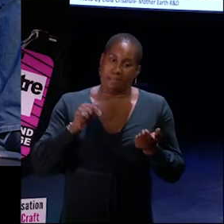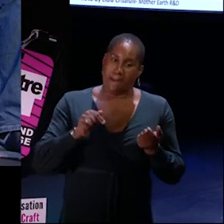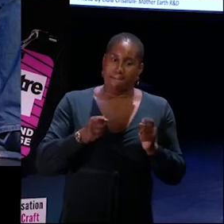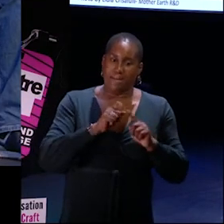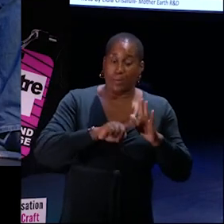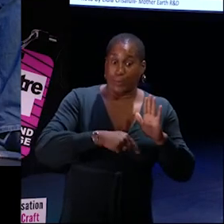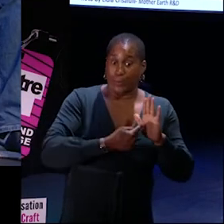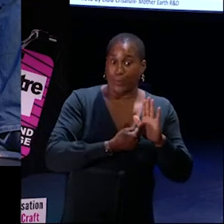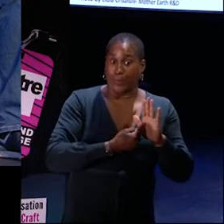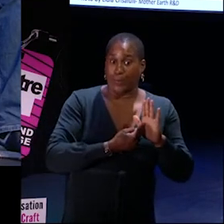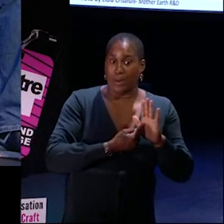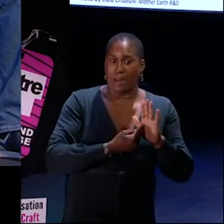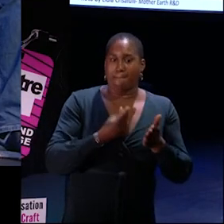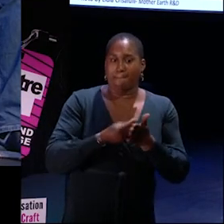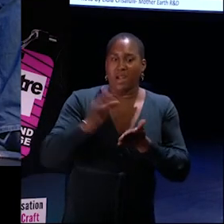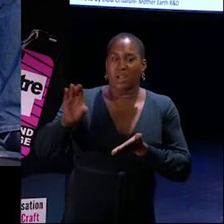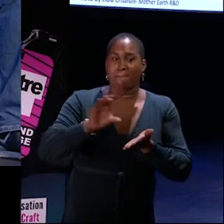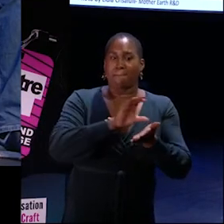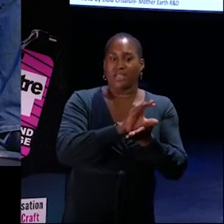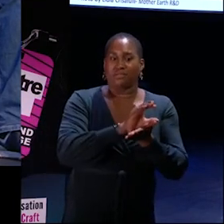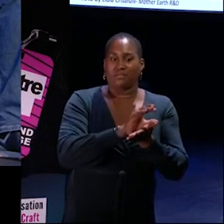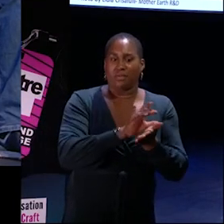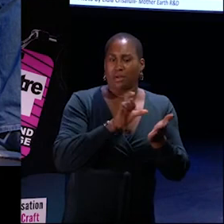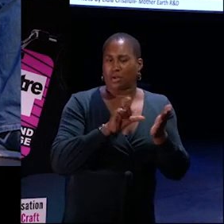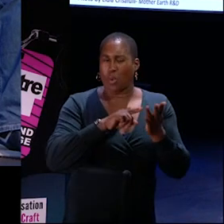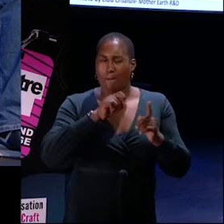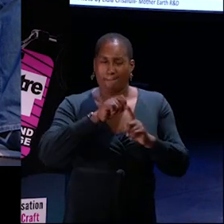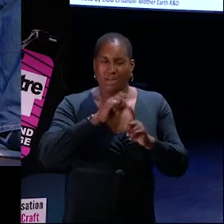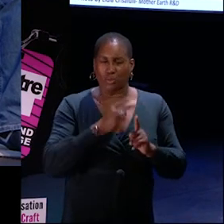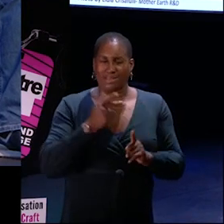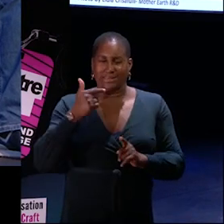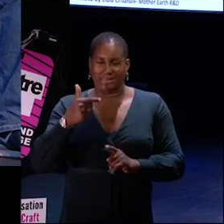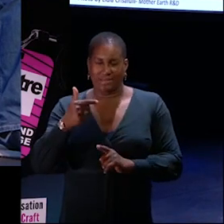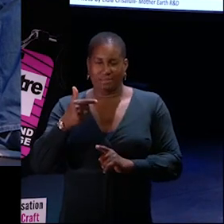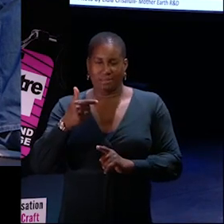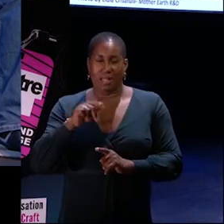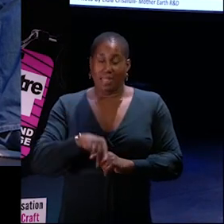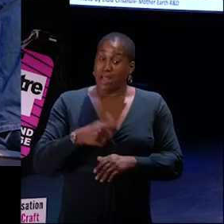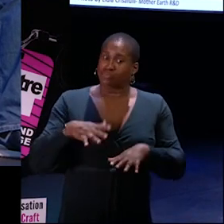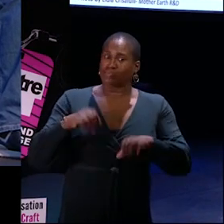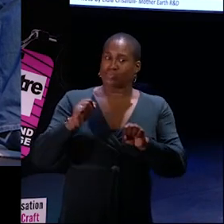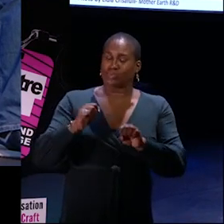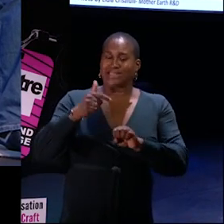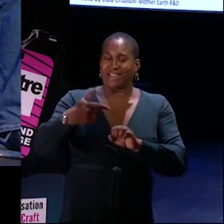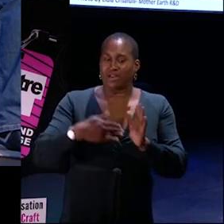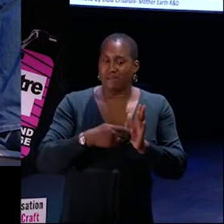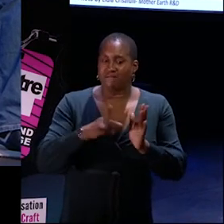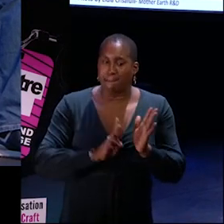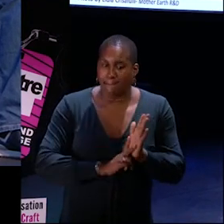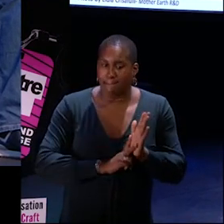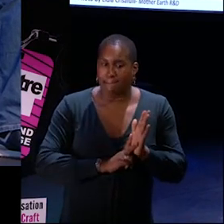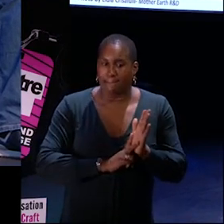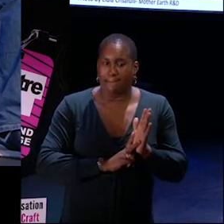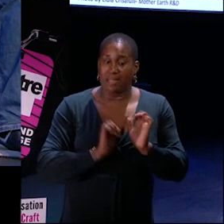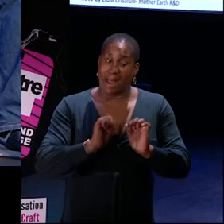British Council for COP27. So COP27 starts on the 7th of November, and this project